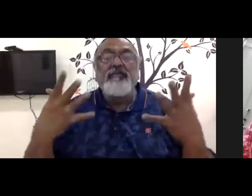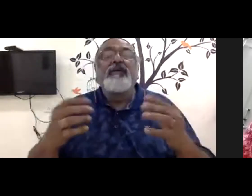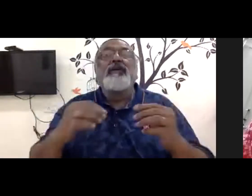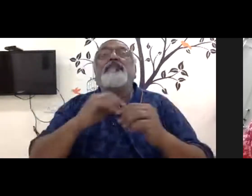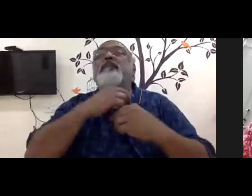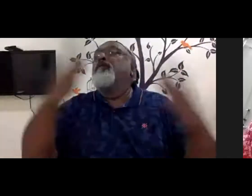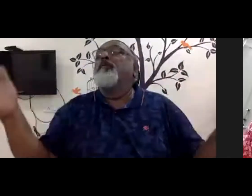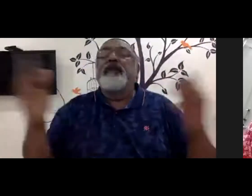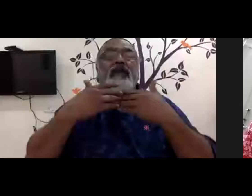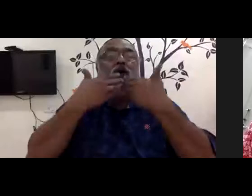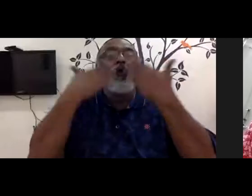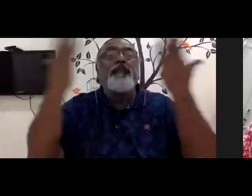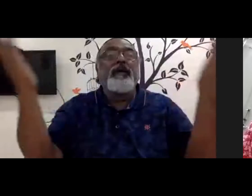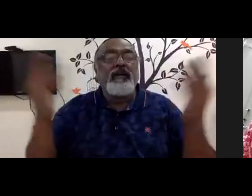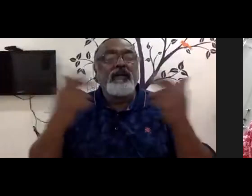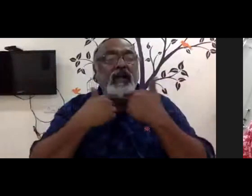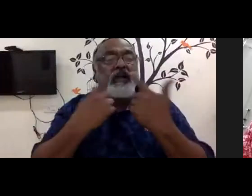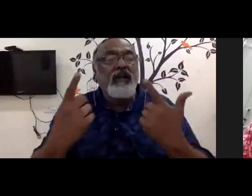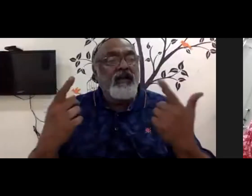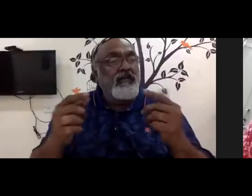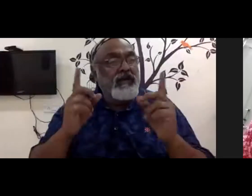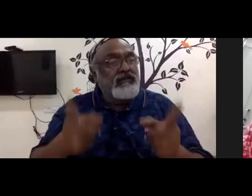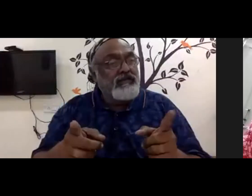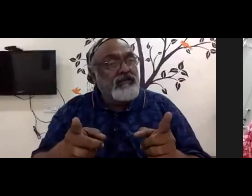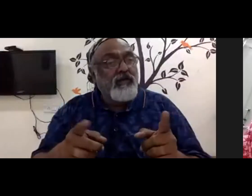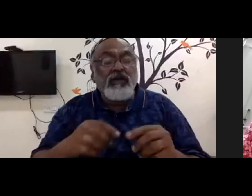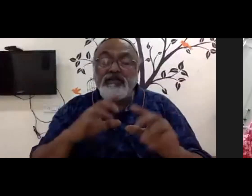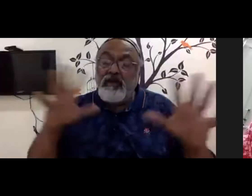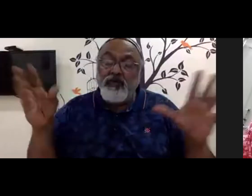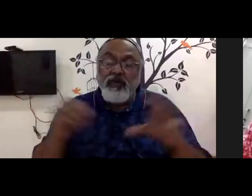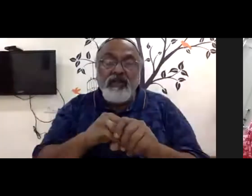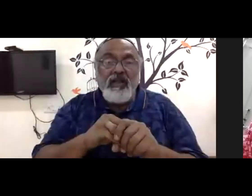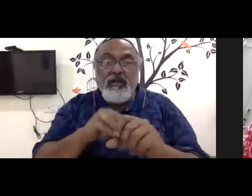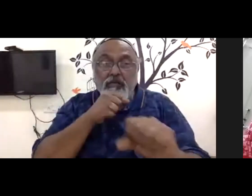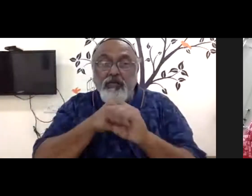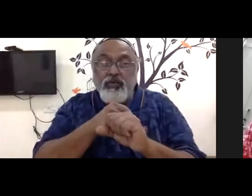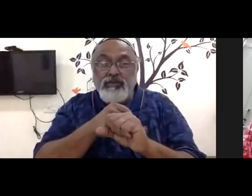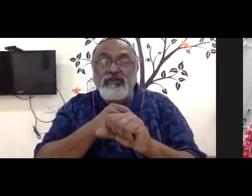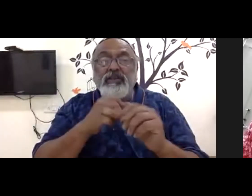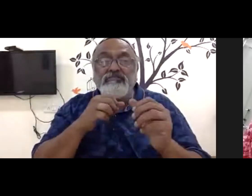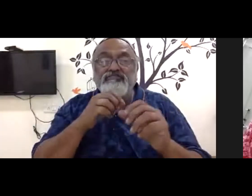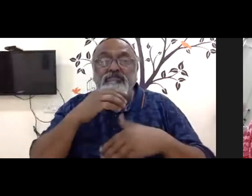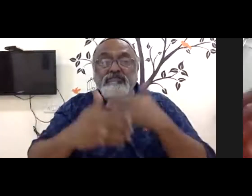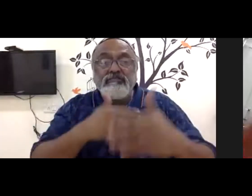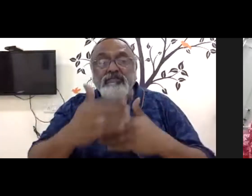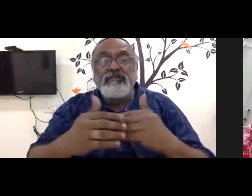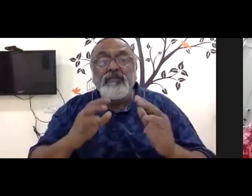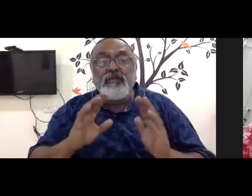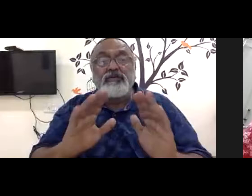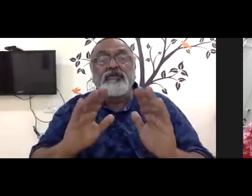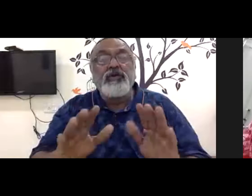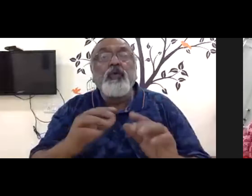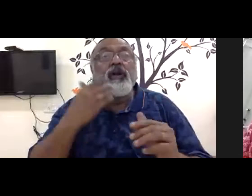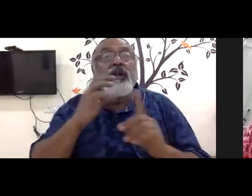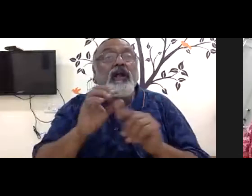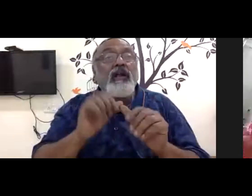forum. So we need to come together and push this lobby. Otherwise, only when data is available,